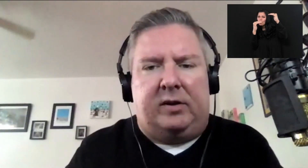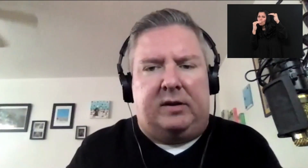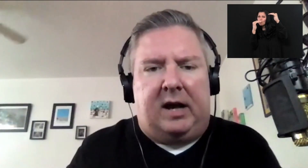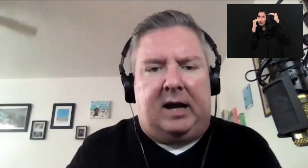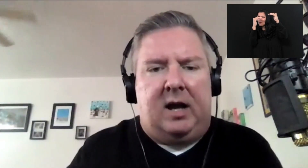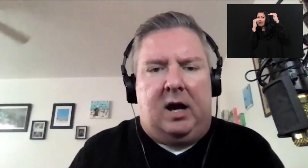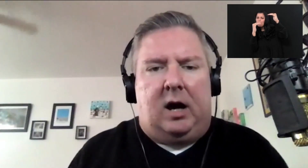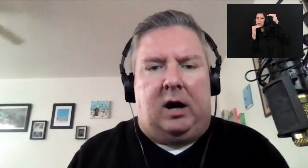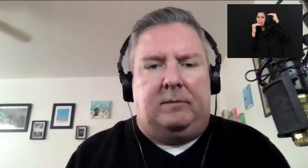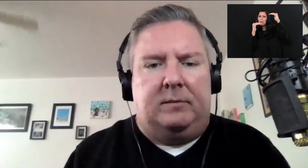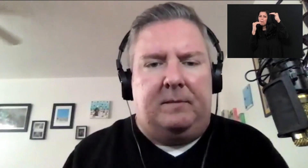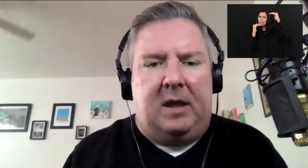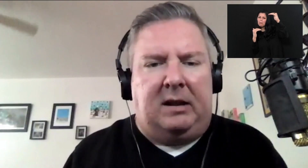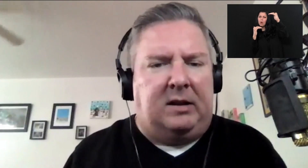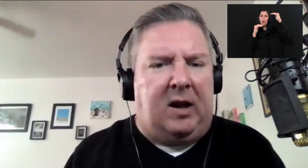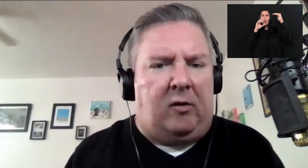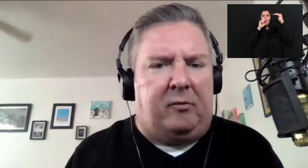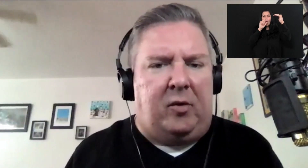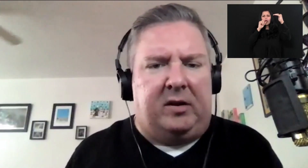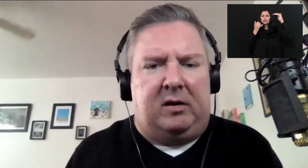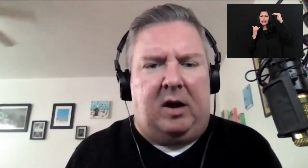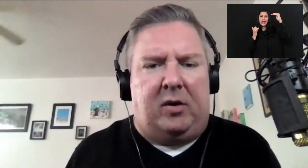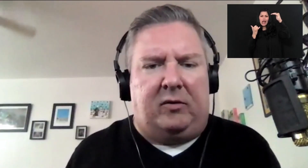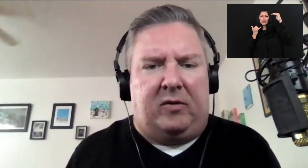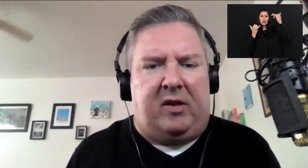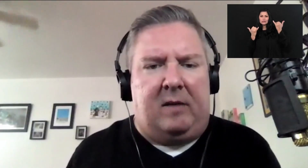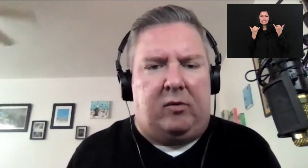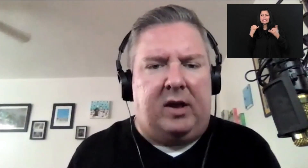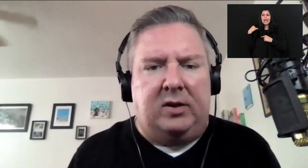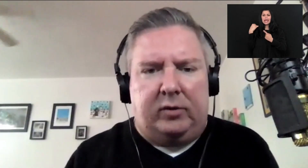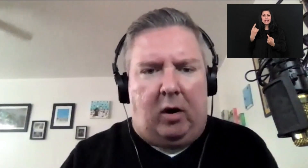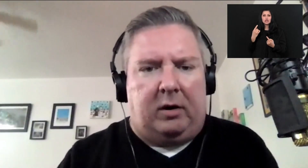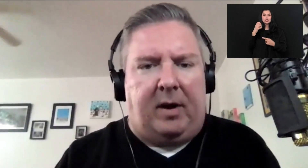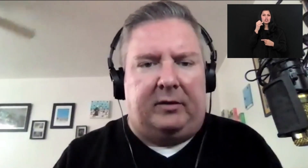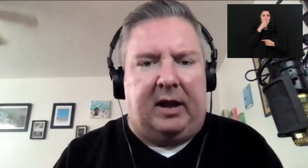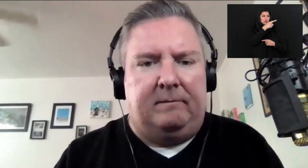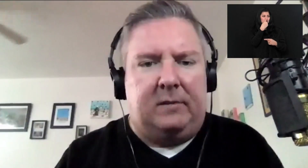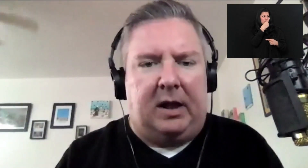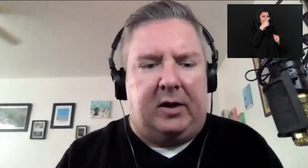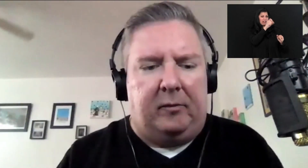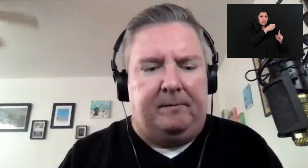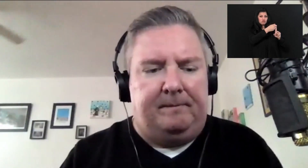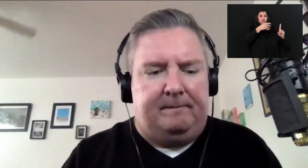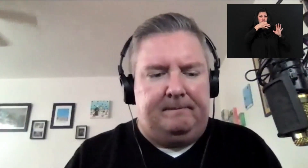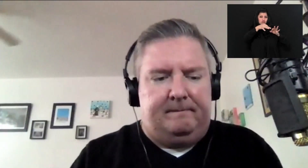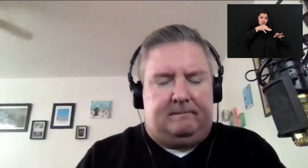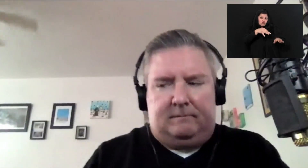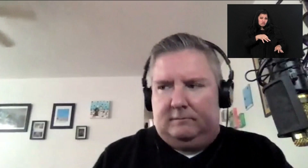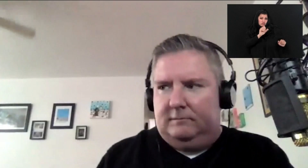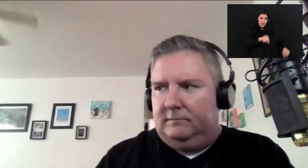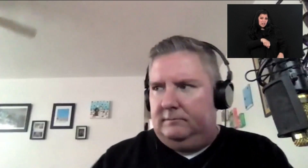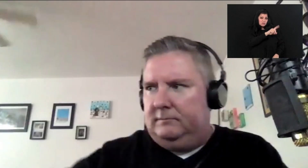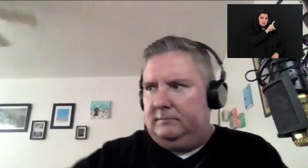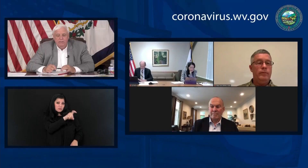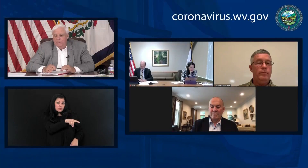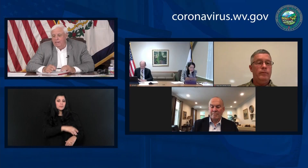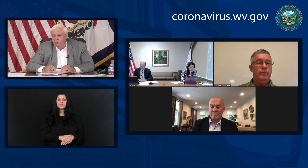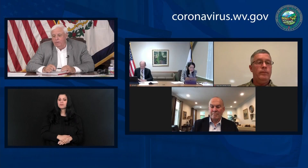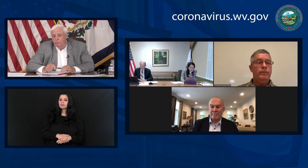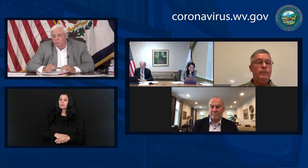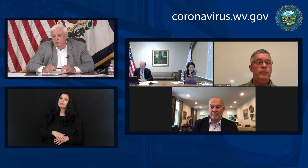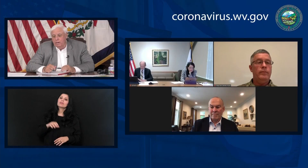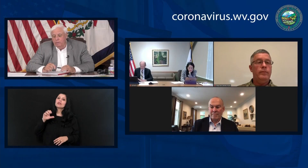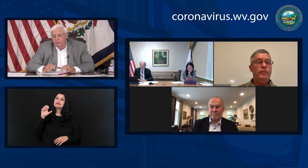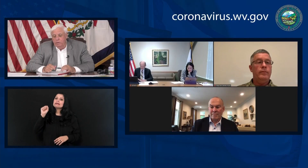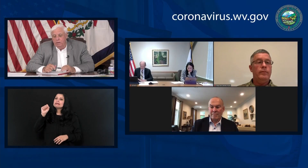yellow today. And they also point to a couple other examples. Can you talk about that? Thank you. Stephen, I